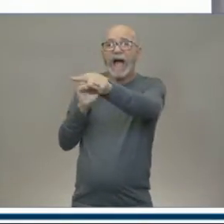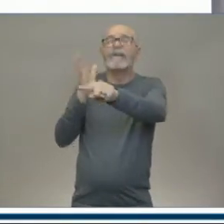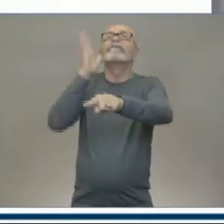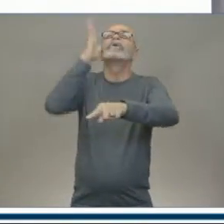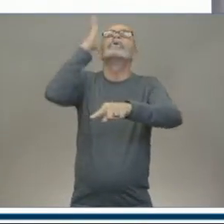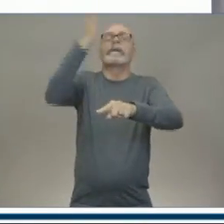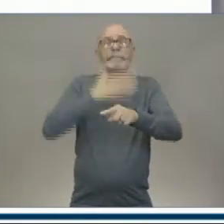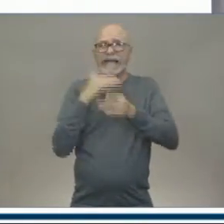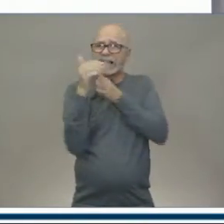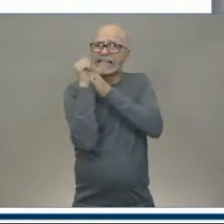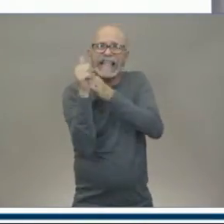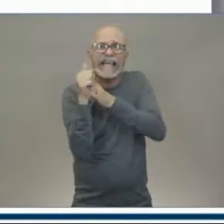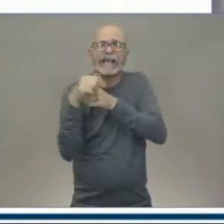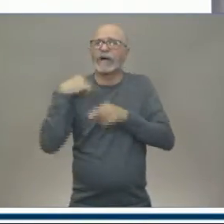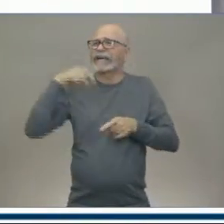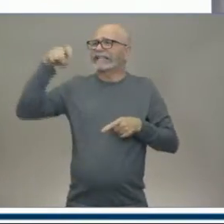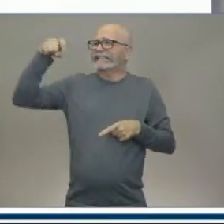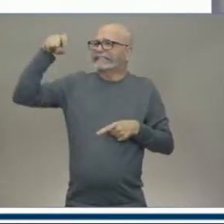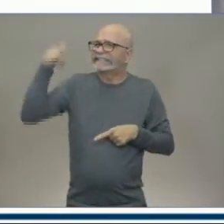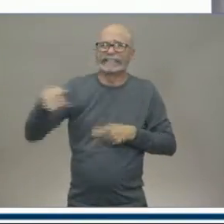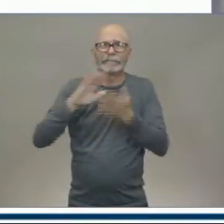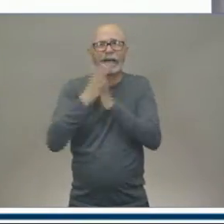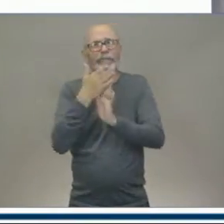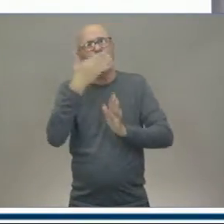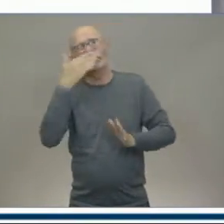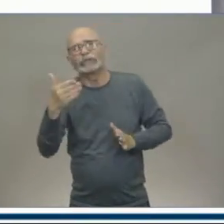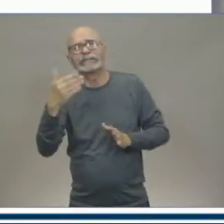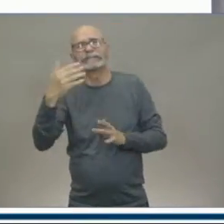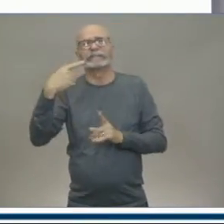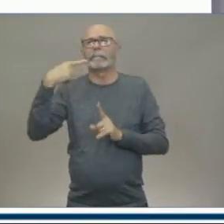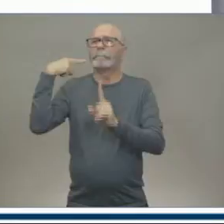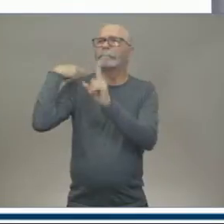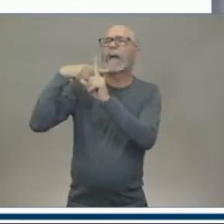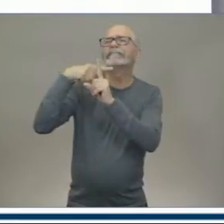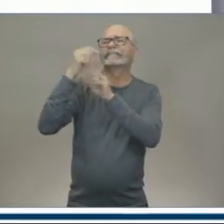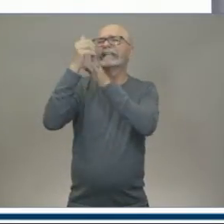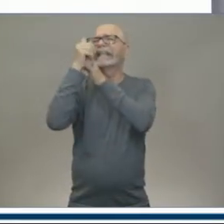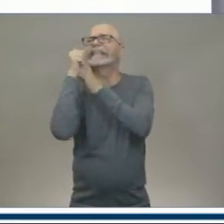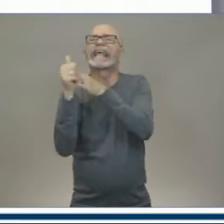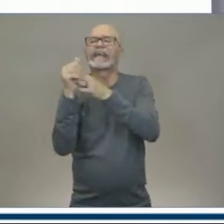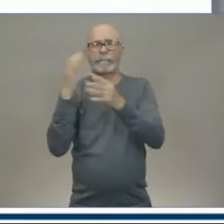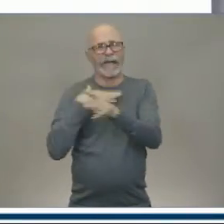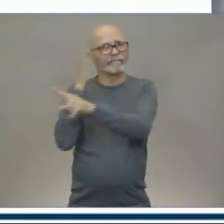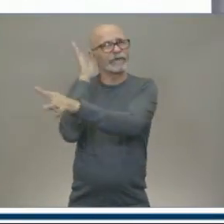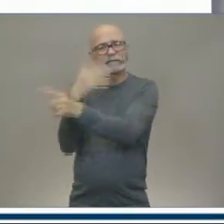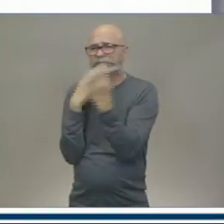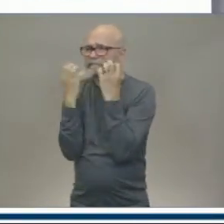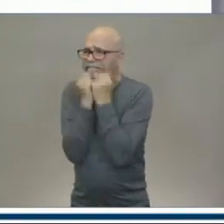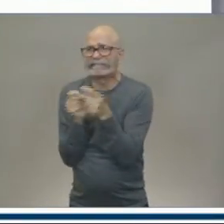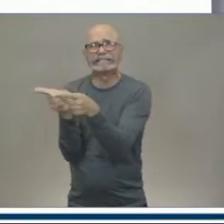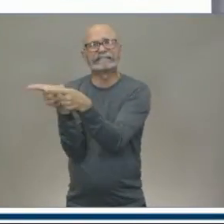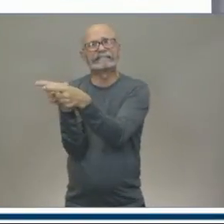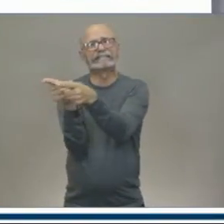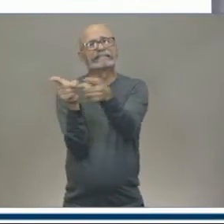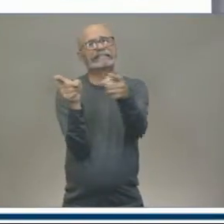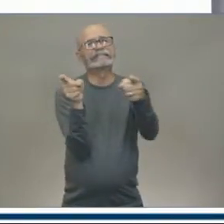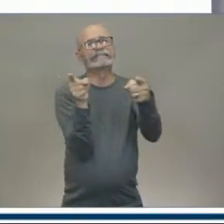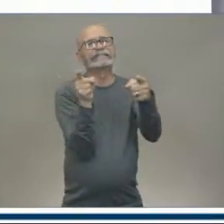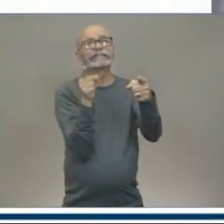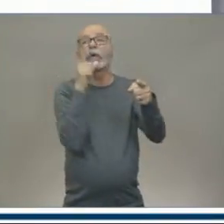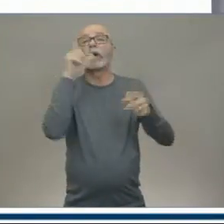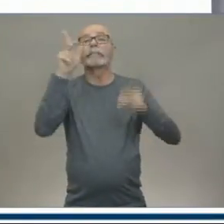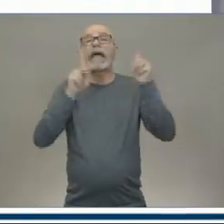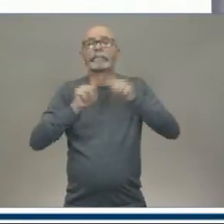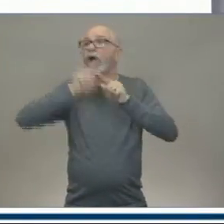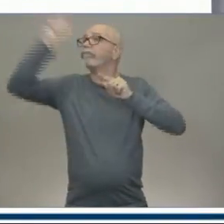now. Those of you who live outside of those areas mentioned earlier, you are not off the hook. It won't take long